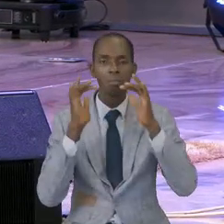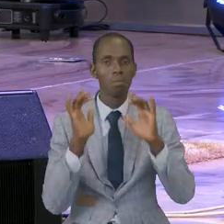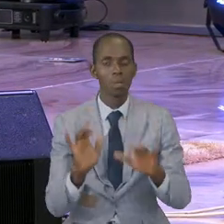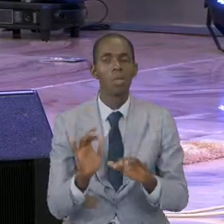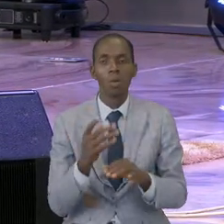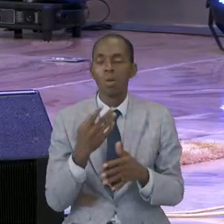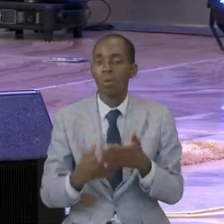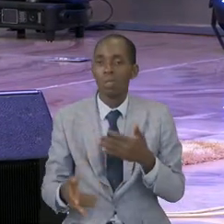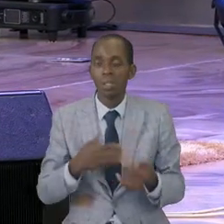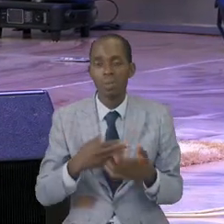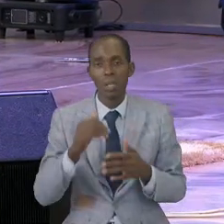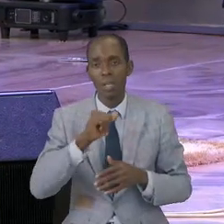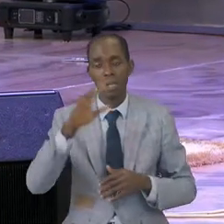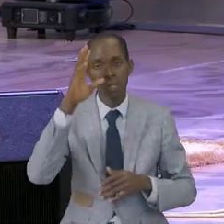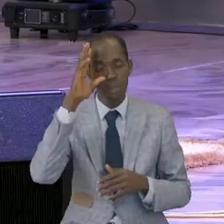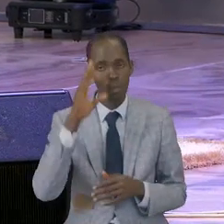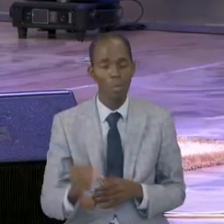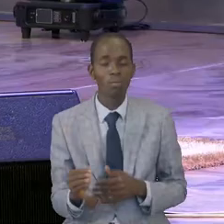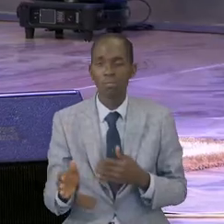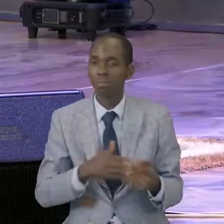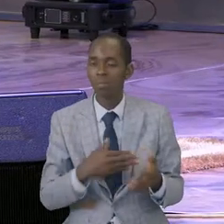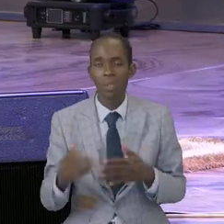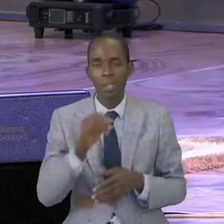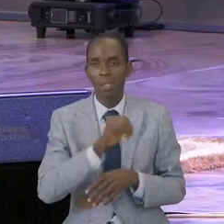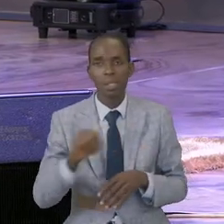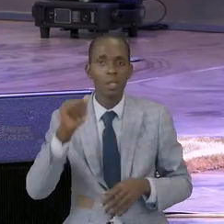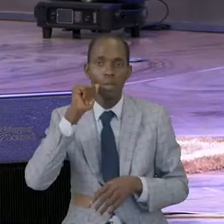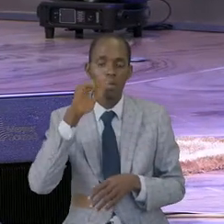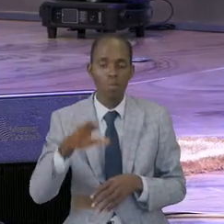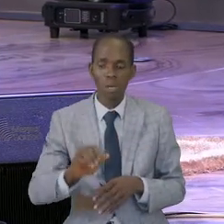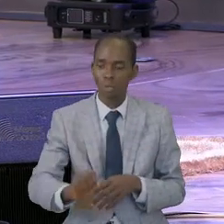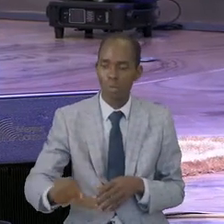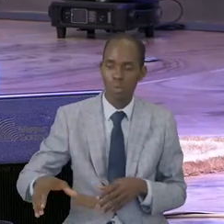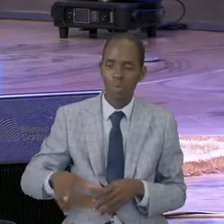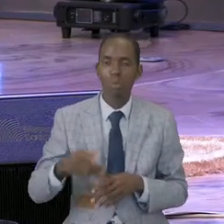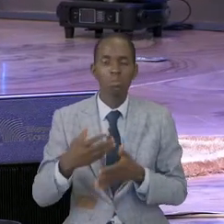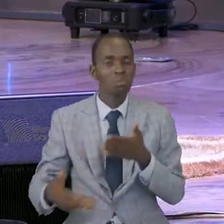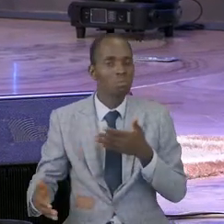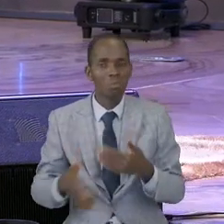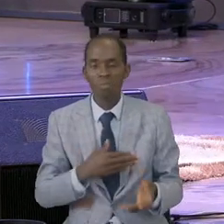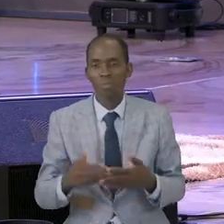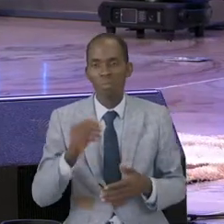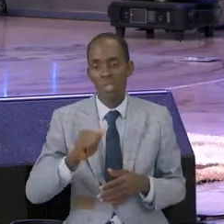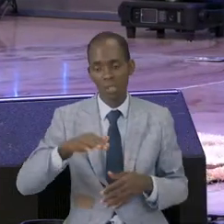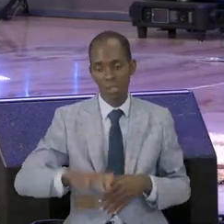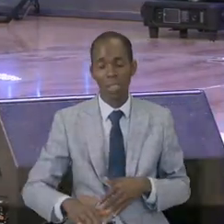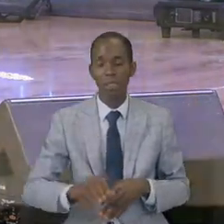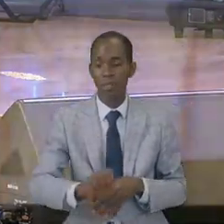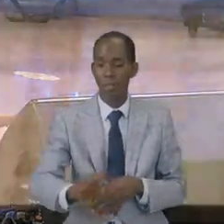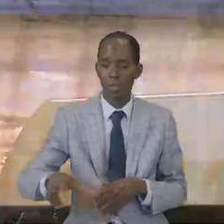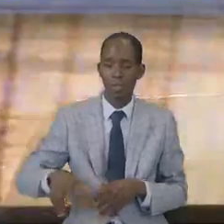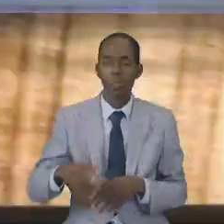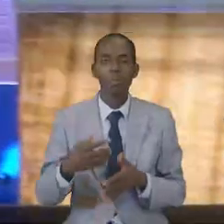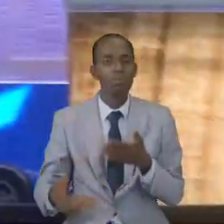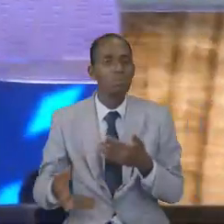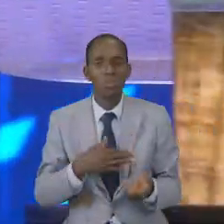whatsoever a man soweth, whatsoever a woman soweth, whatsoever a child soweth,